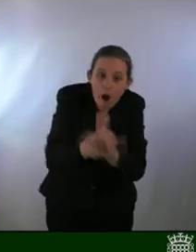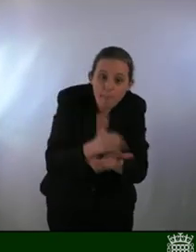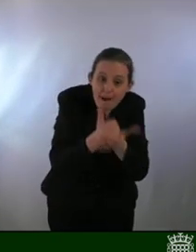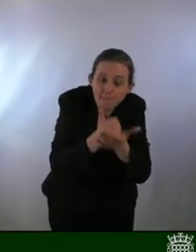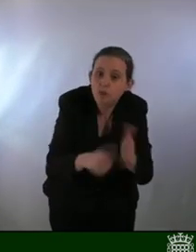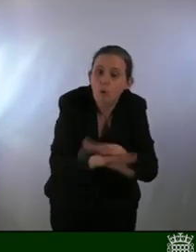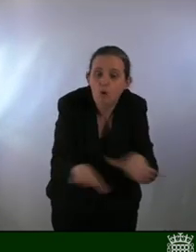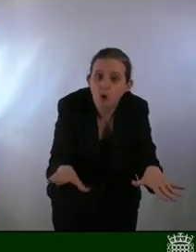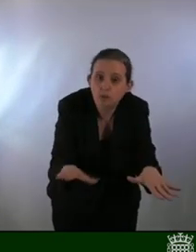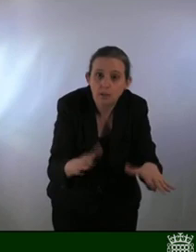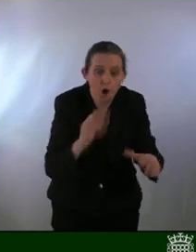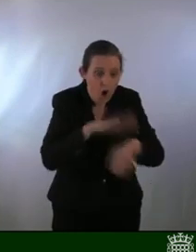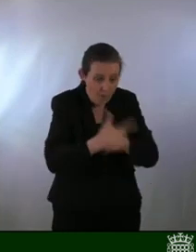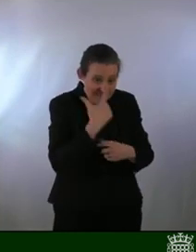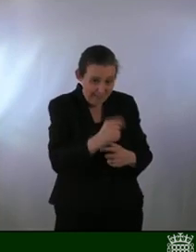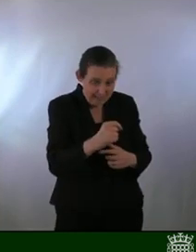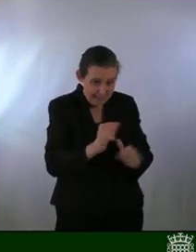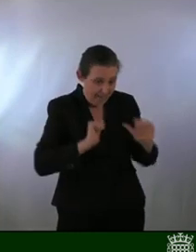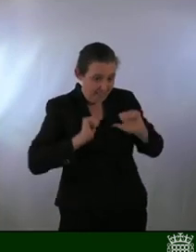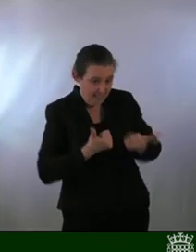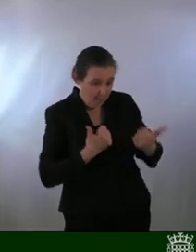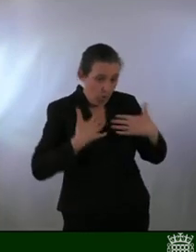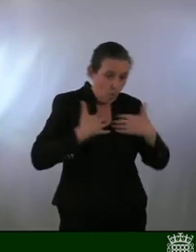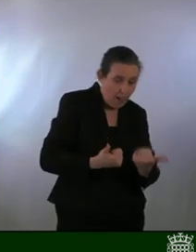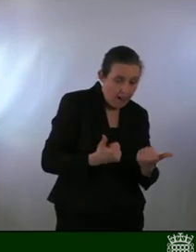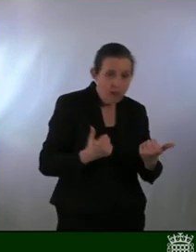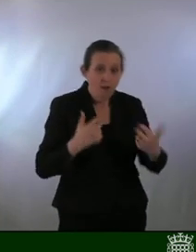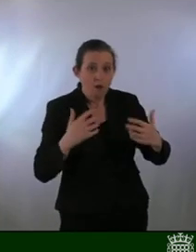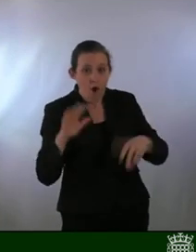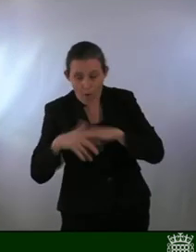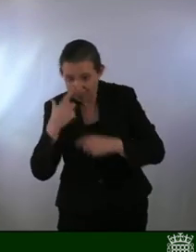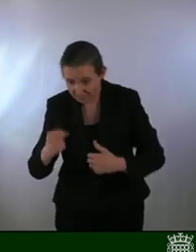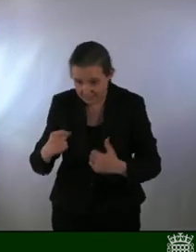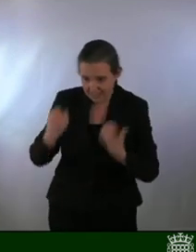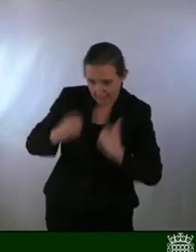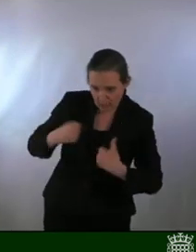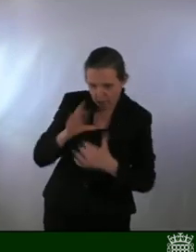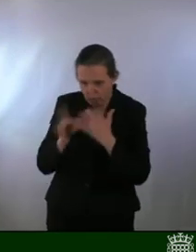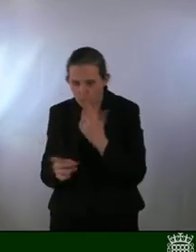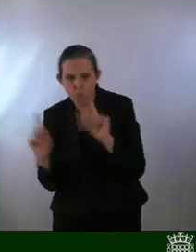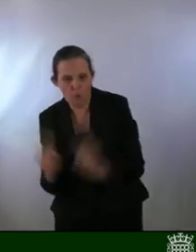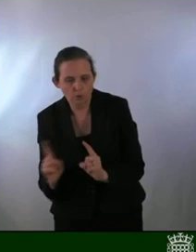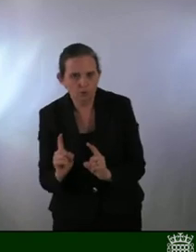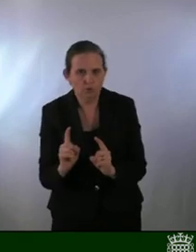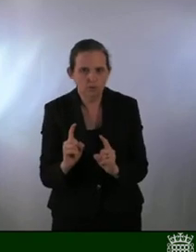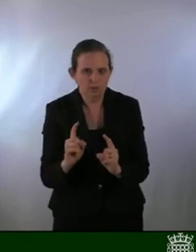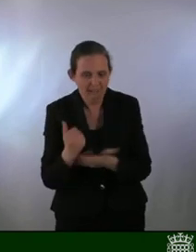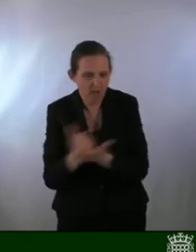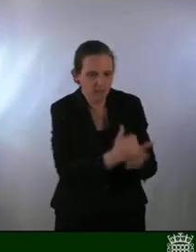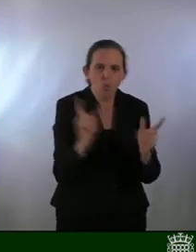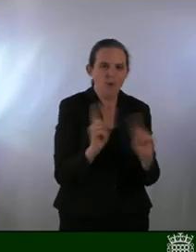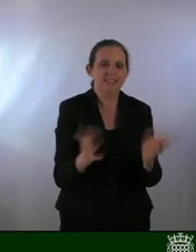advice is for over 70s and those with other conditions and what those conditions are? And then